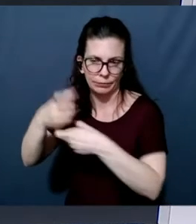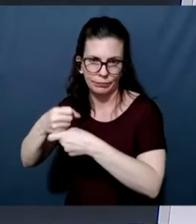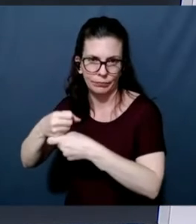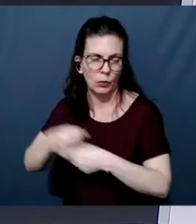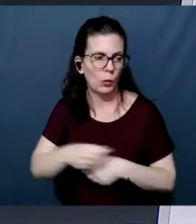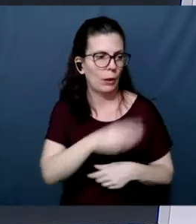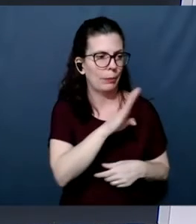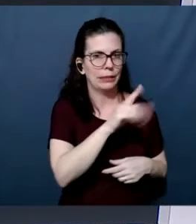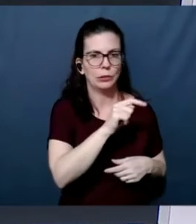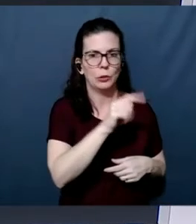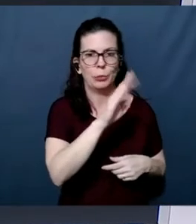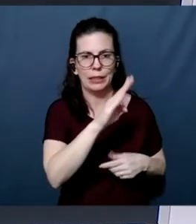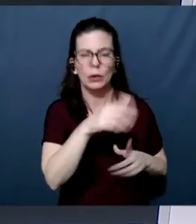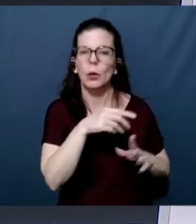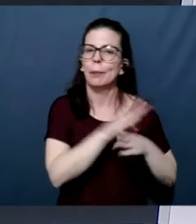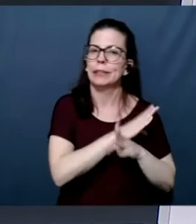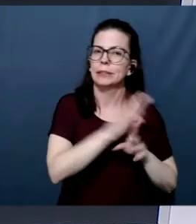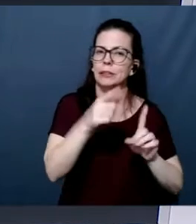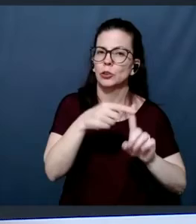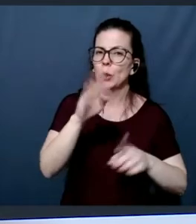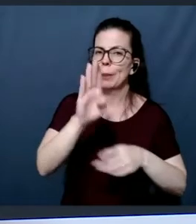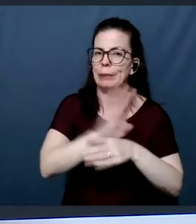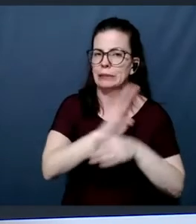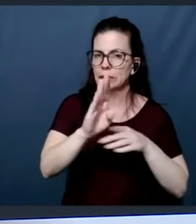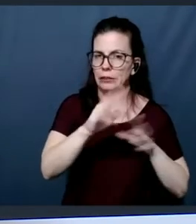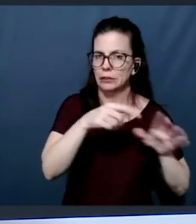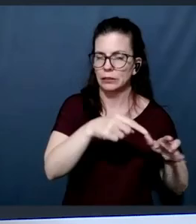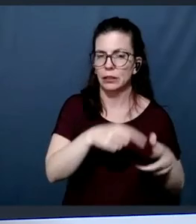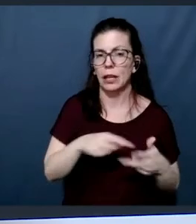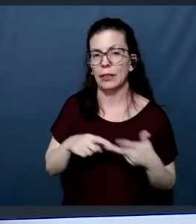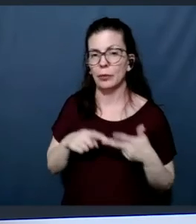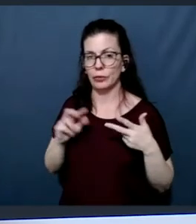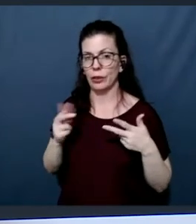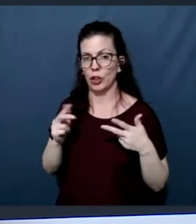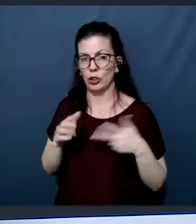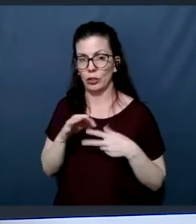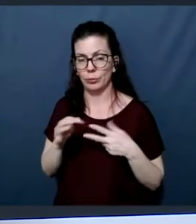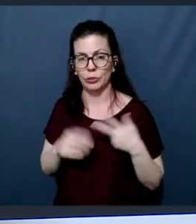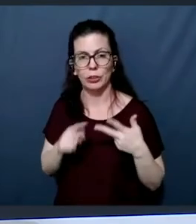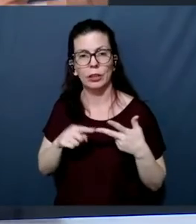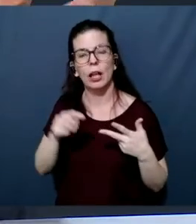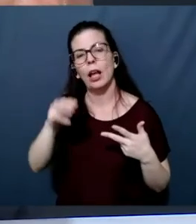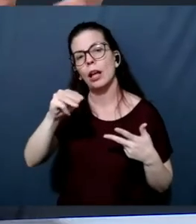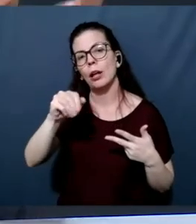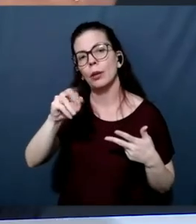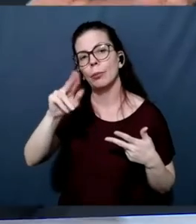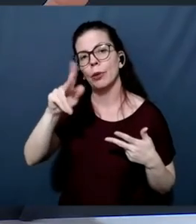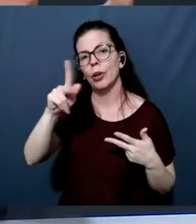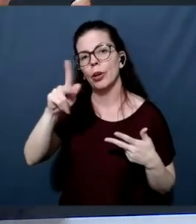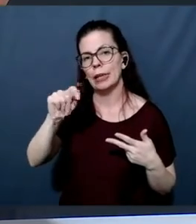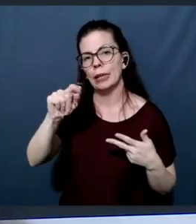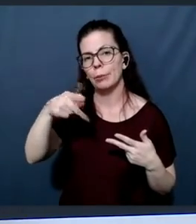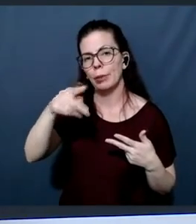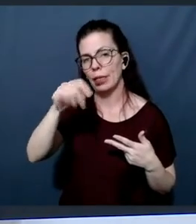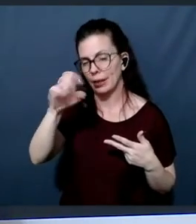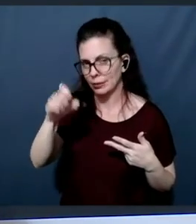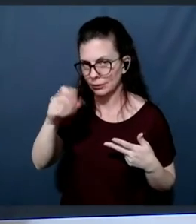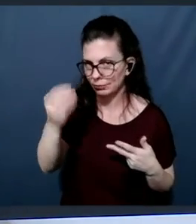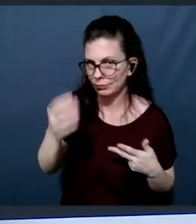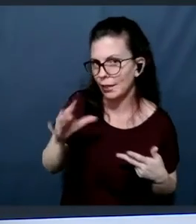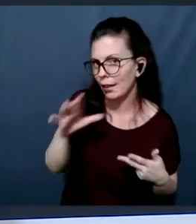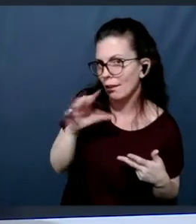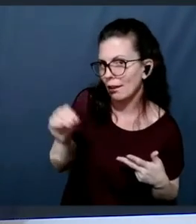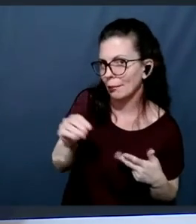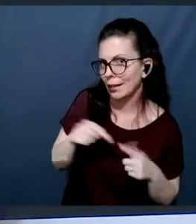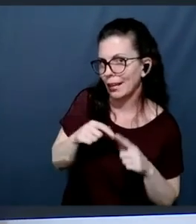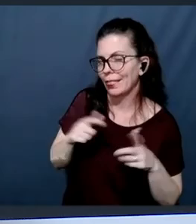business to business. And we also have a third business model, which is called Marketplace. And by the way, the company that grew